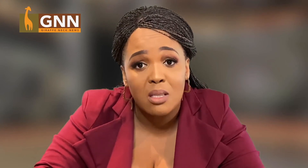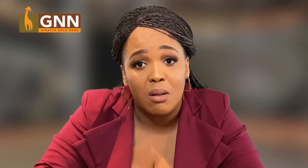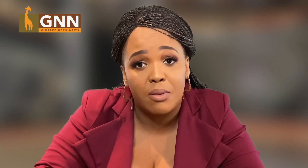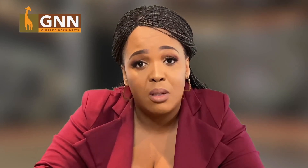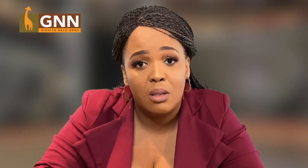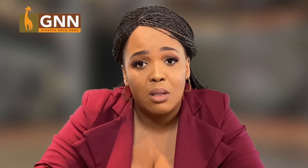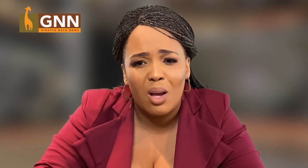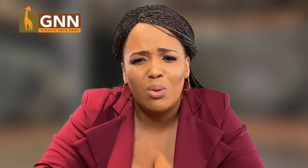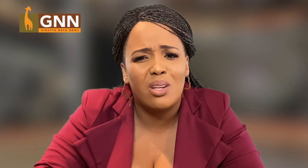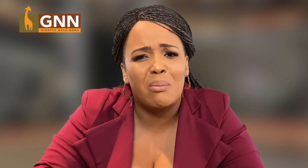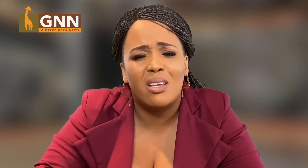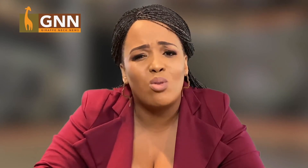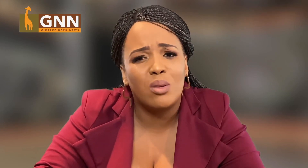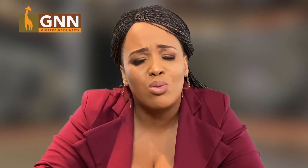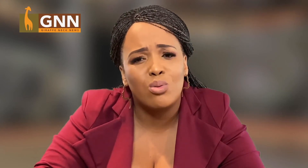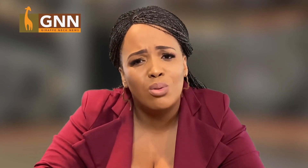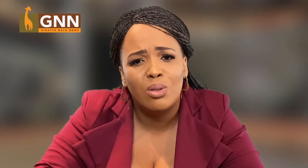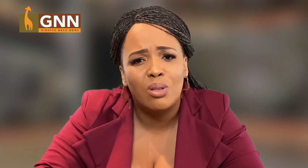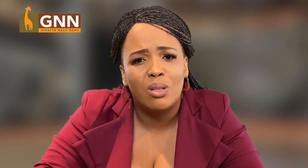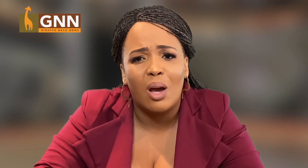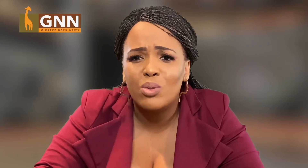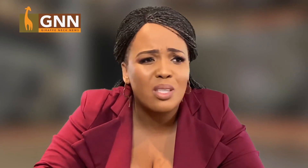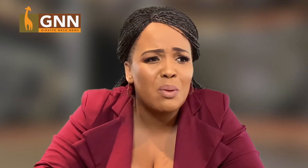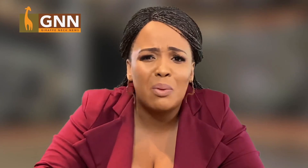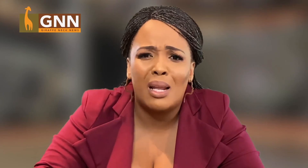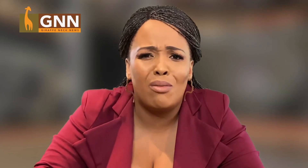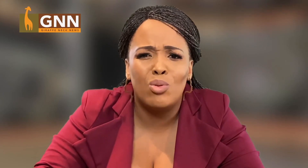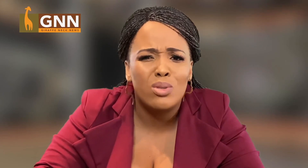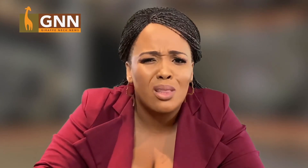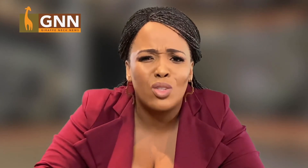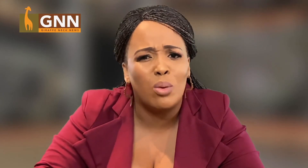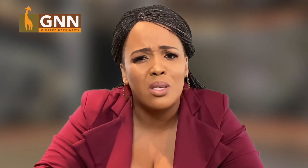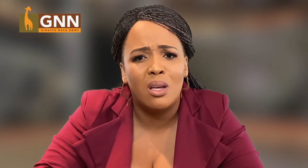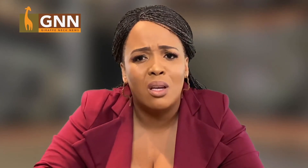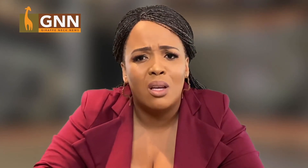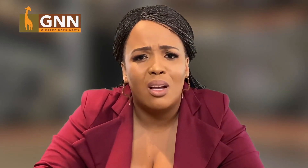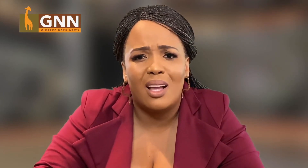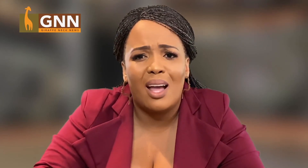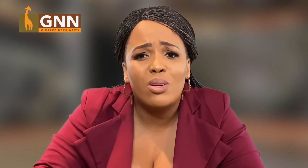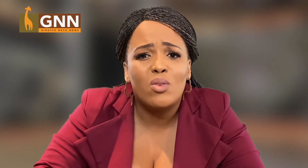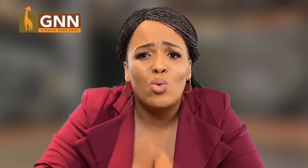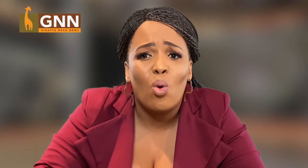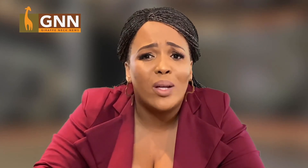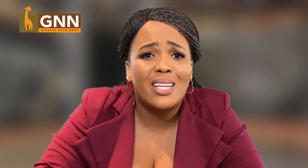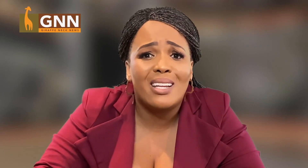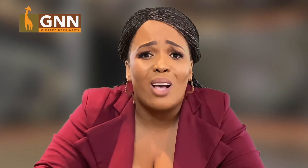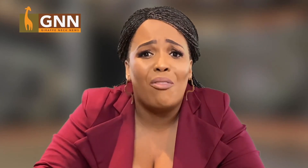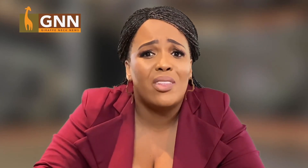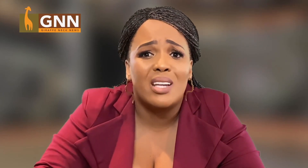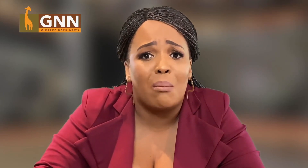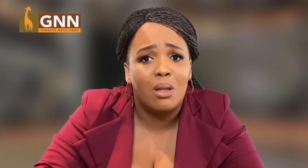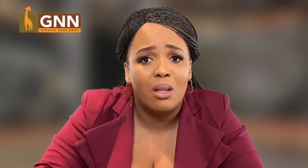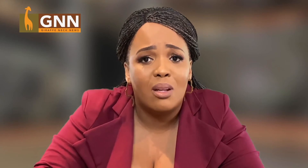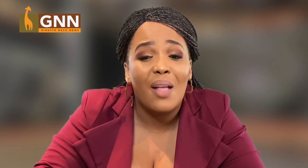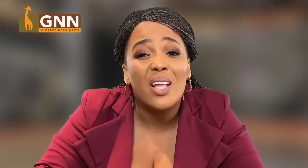pooping myself. I don't want to let my kids go back to school. I don't want to see people I love losing their jobs. I don't even know what day it is half